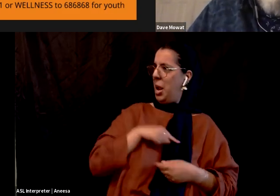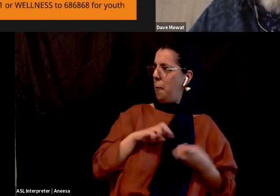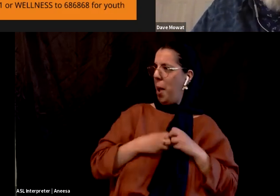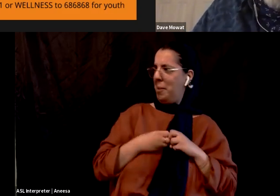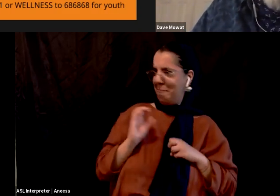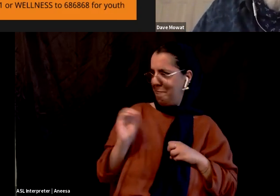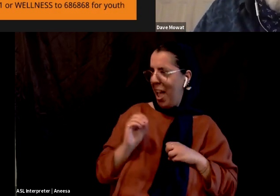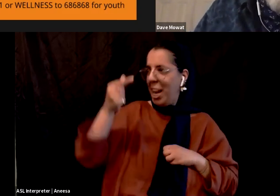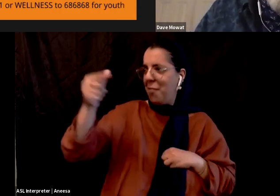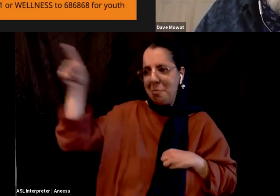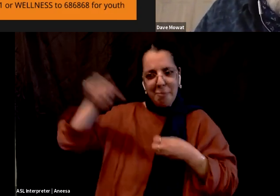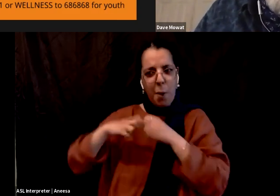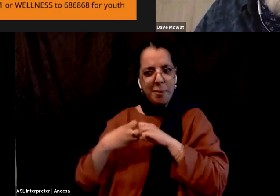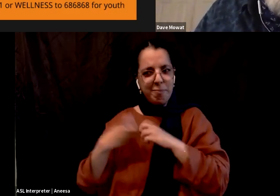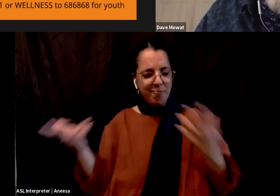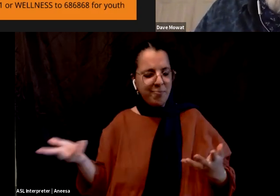The Bagot Commission